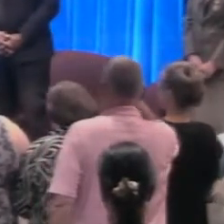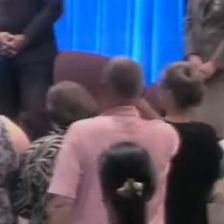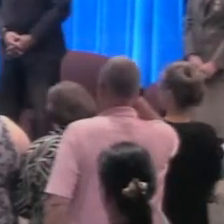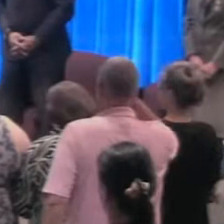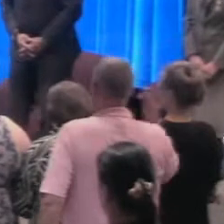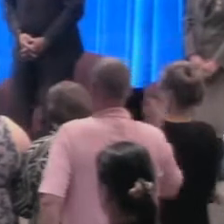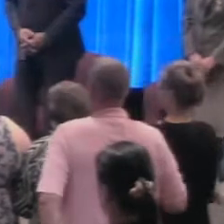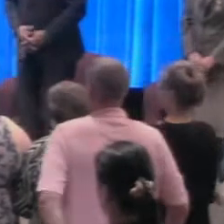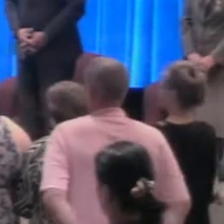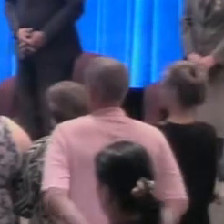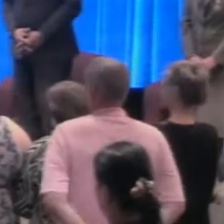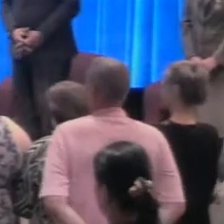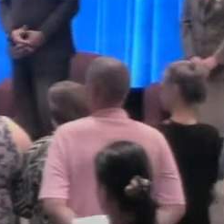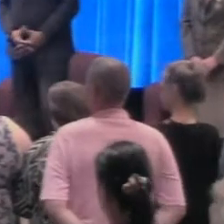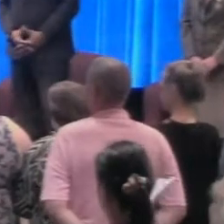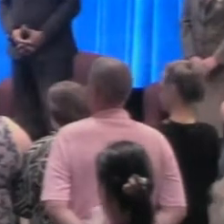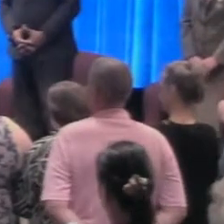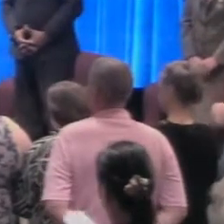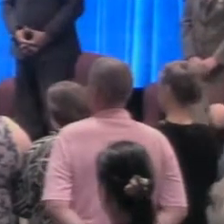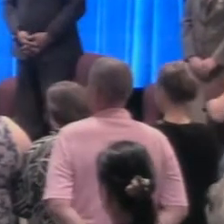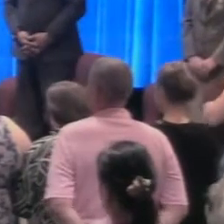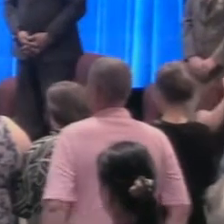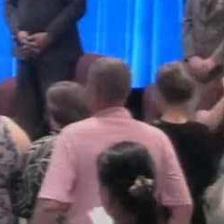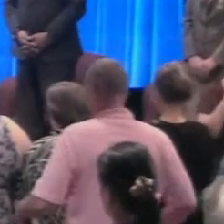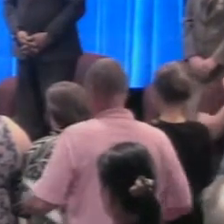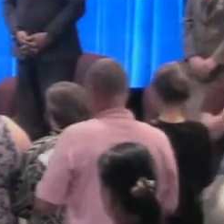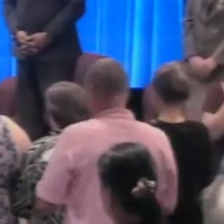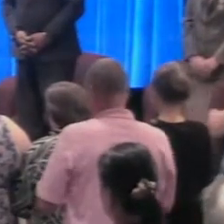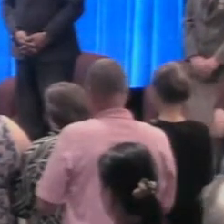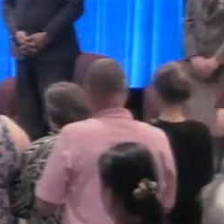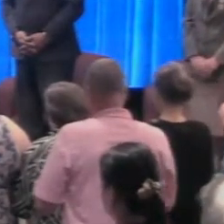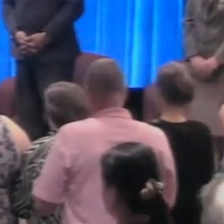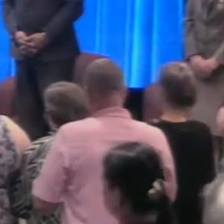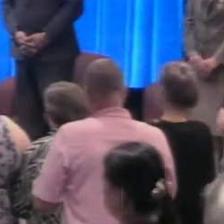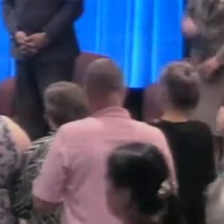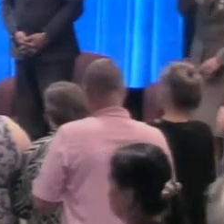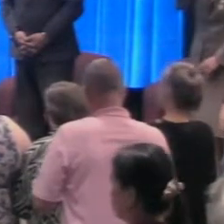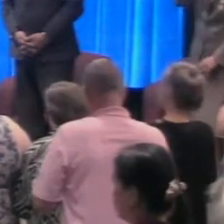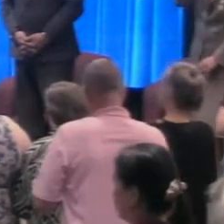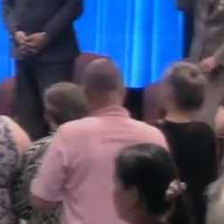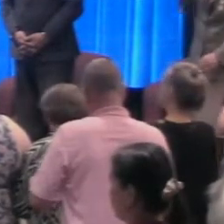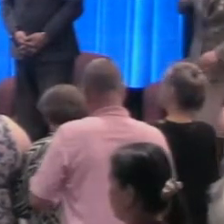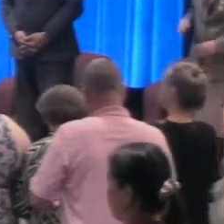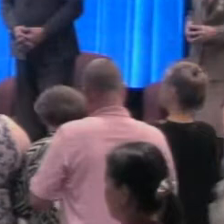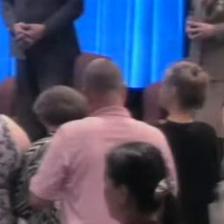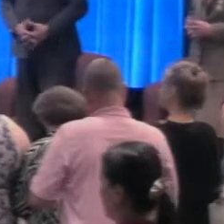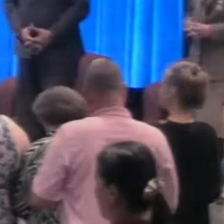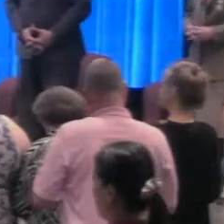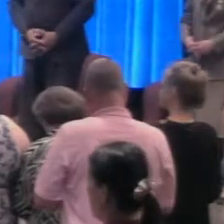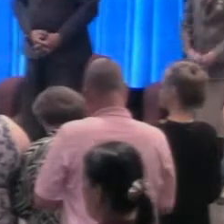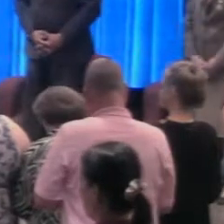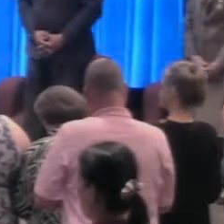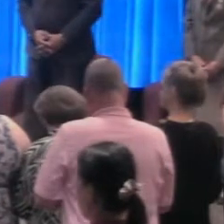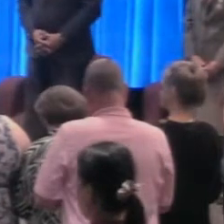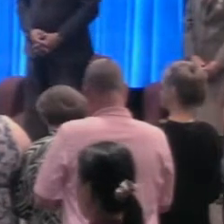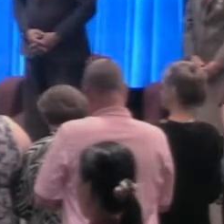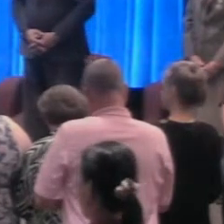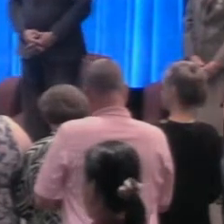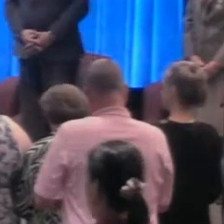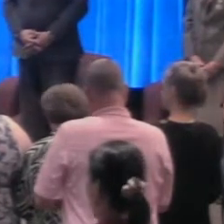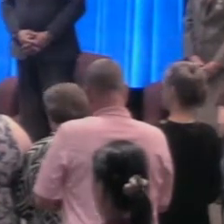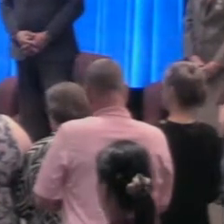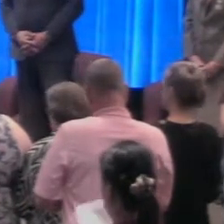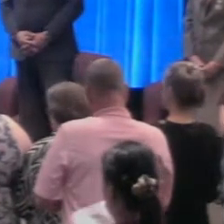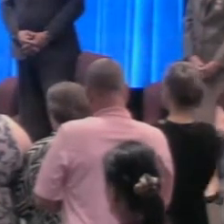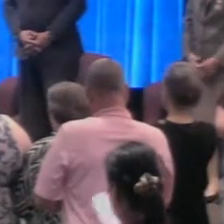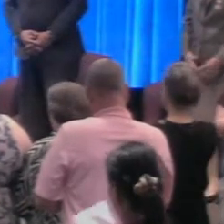On behalf of the F-16 System Program Office, we would like to wish you every success in the near future. This concludes today's